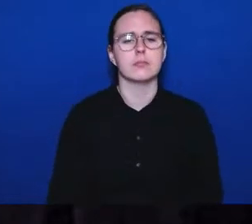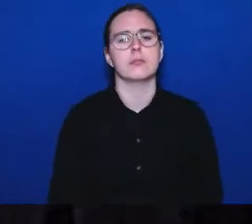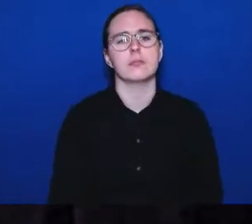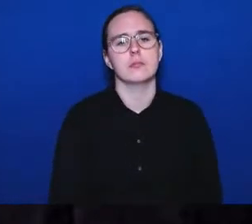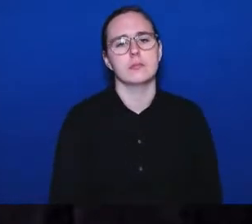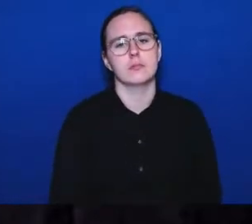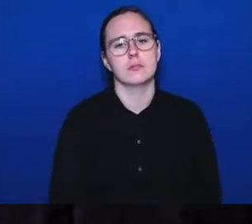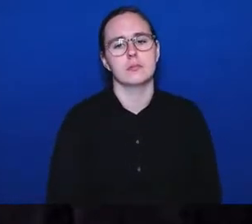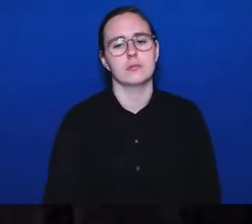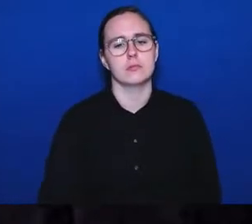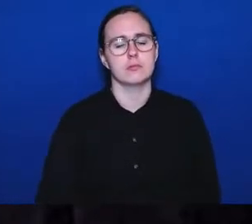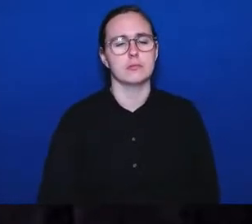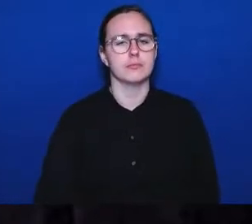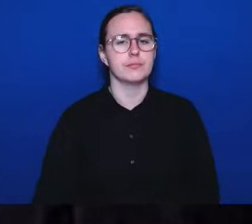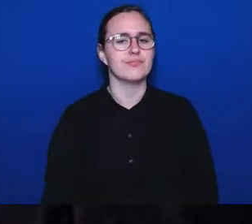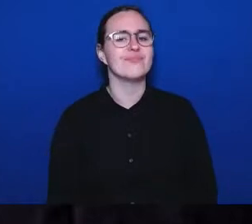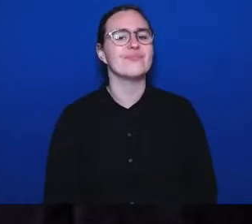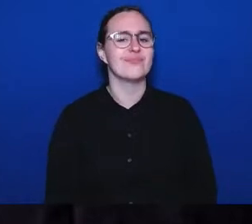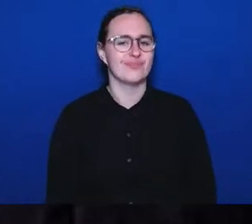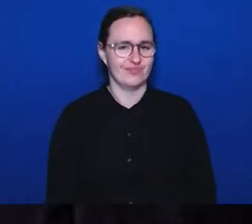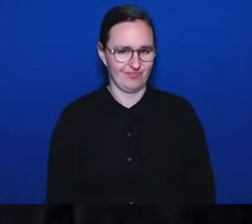latter, I would say